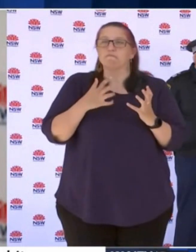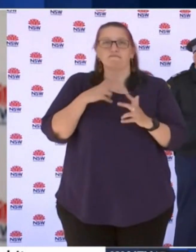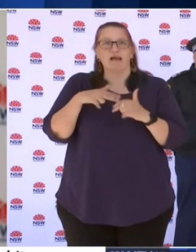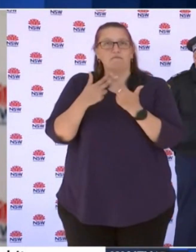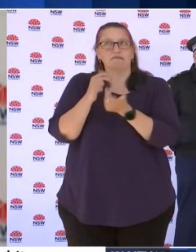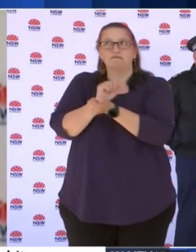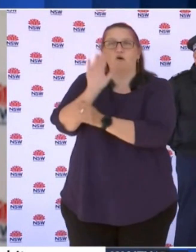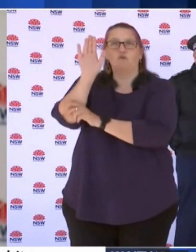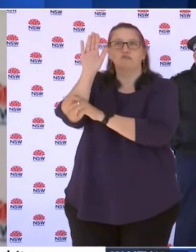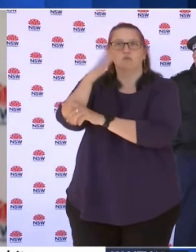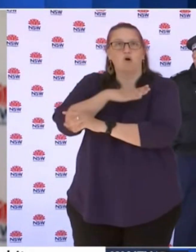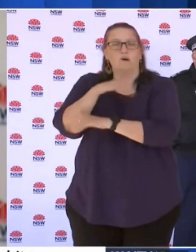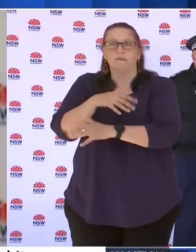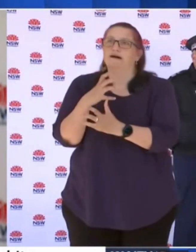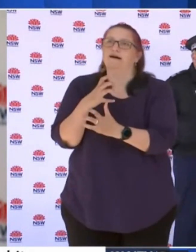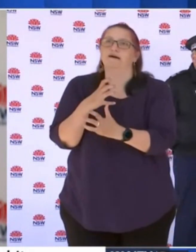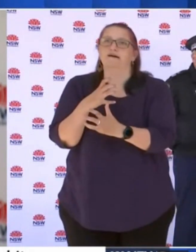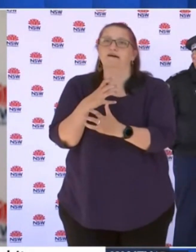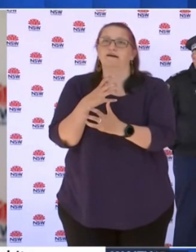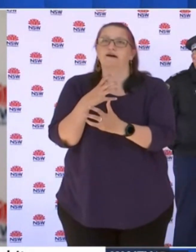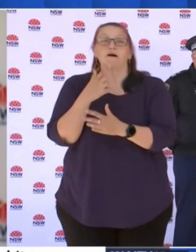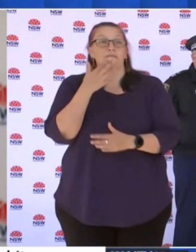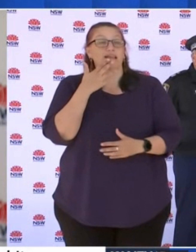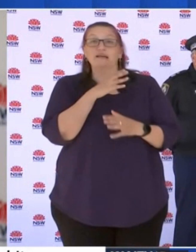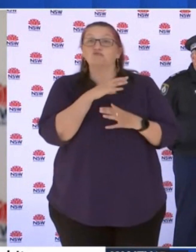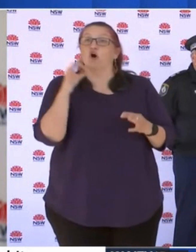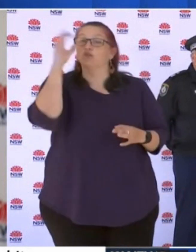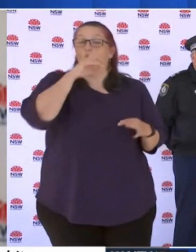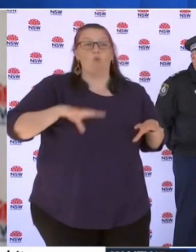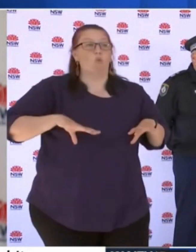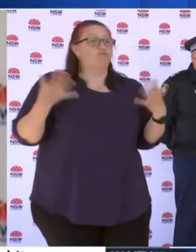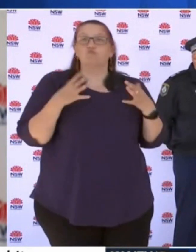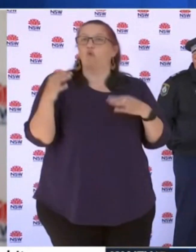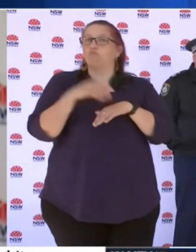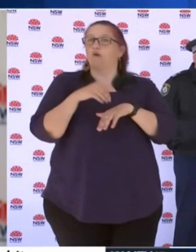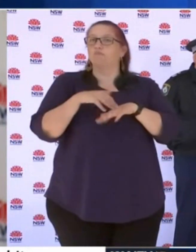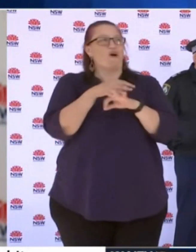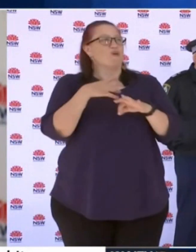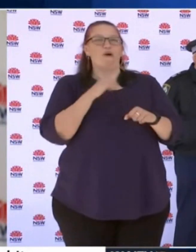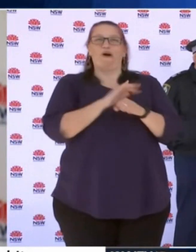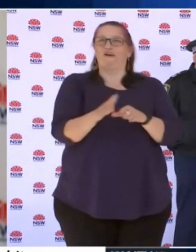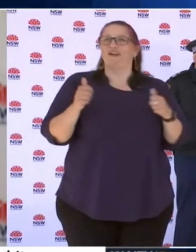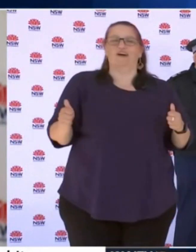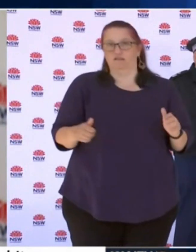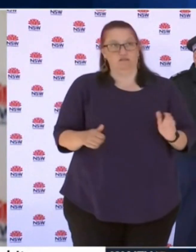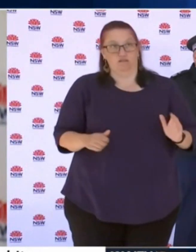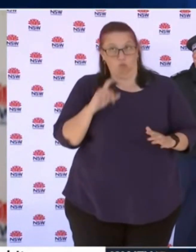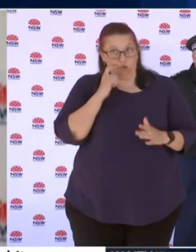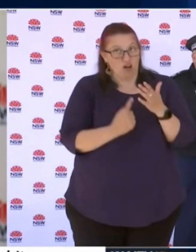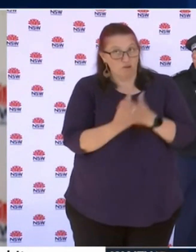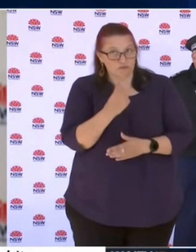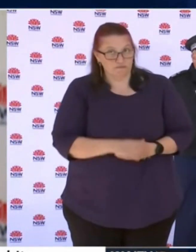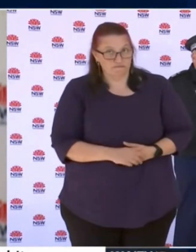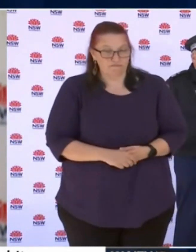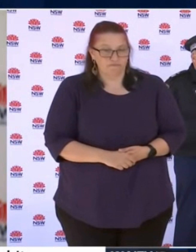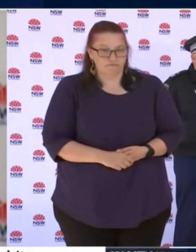this means that mistakes aren't going to happen. Please don't assume that outbreaks aren't going to happen just because the numbers have been reduced. New South Wales